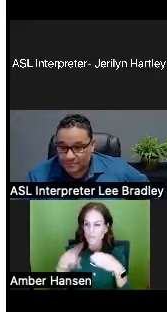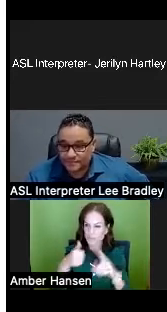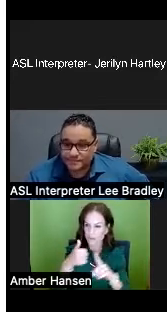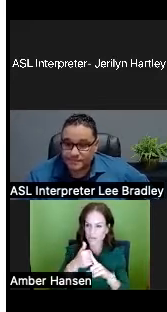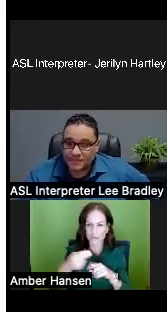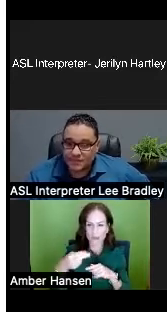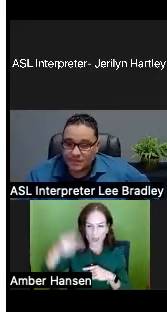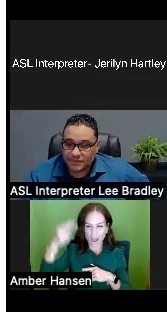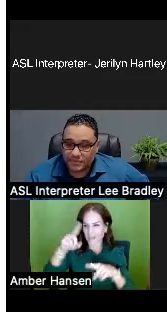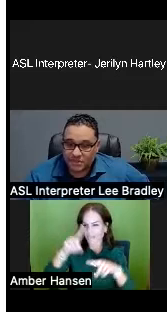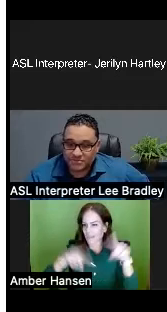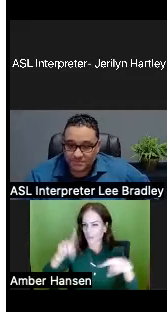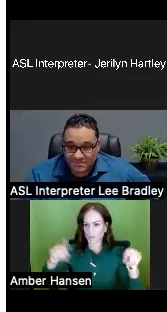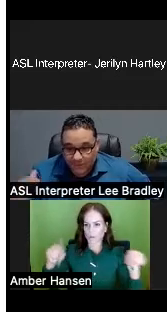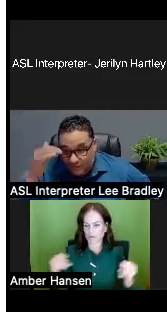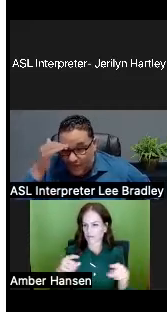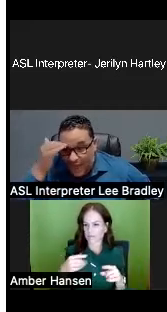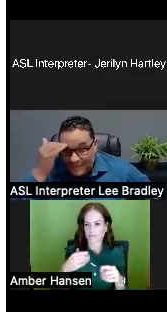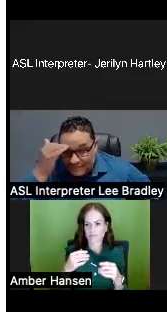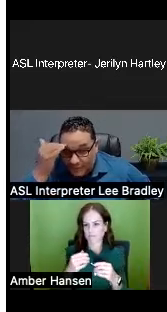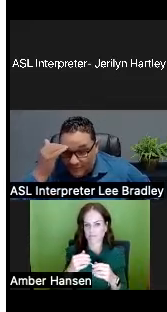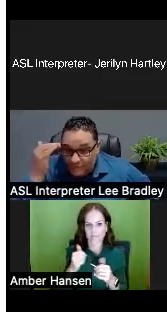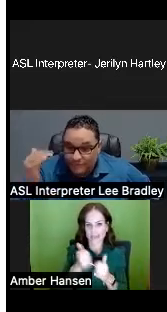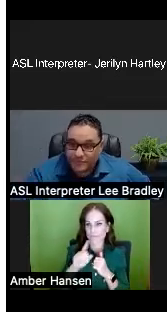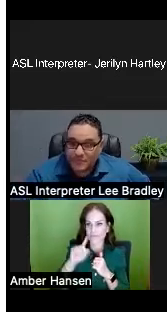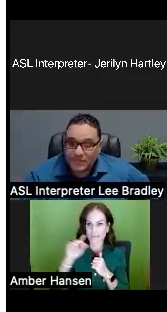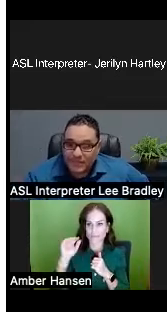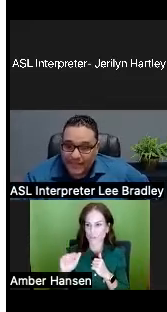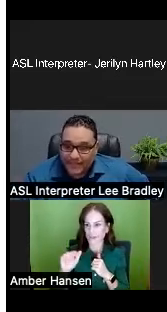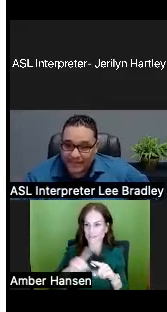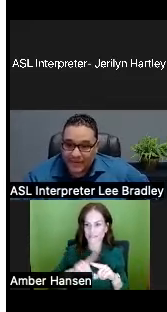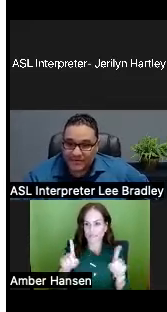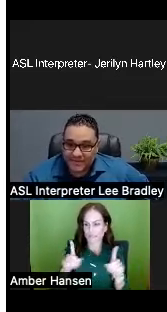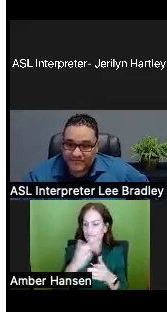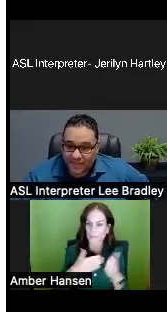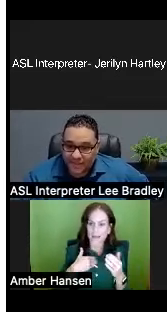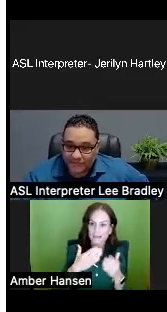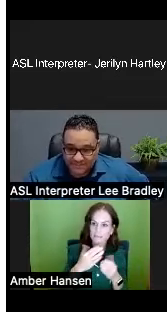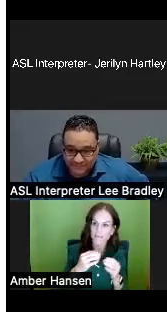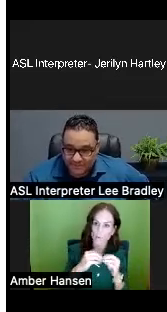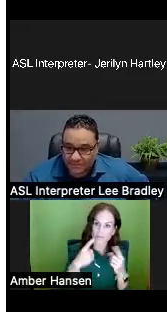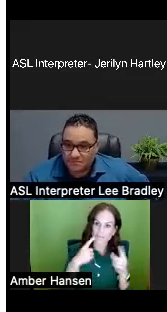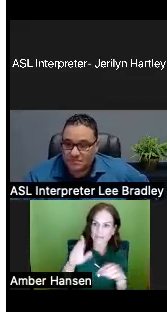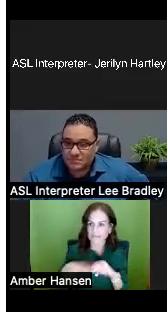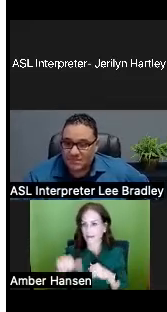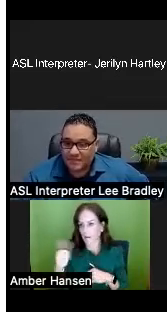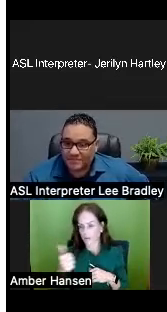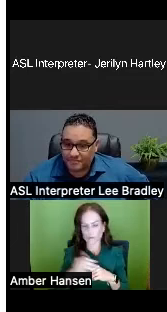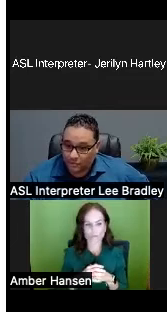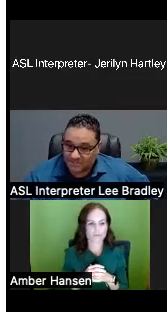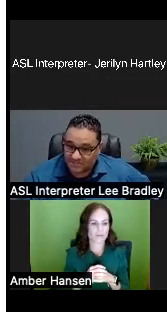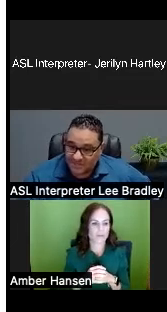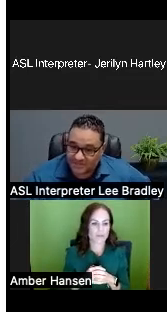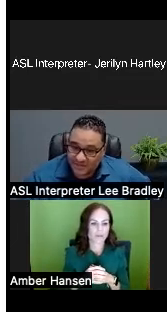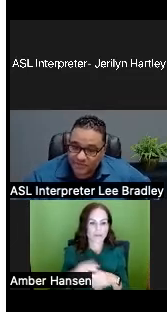outcomes. The results themselves are highly variable, and every deaf child is different. Some have